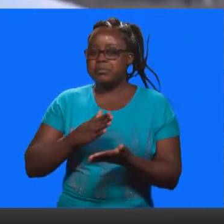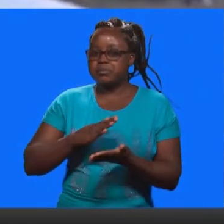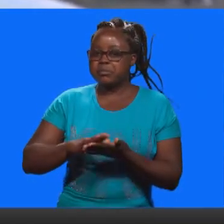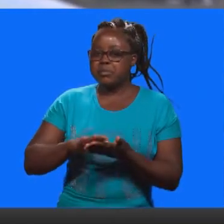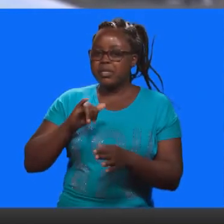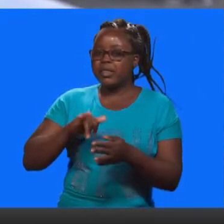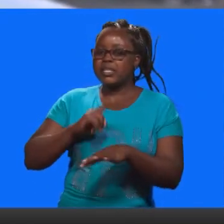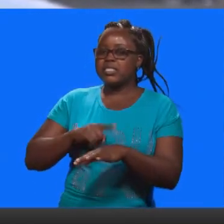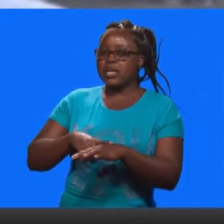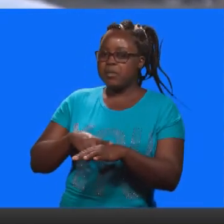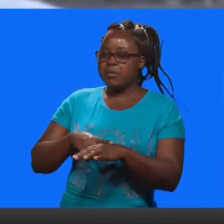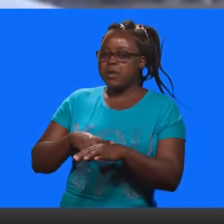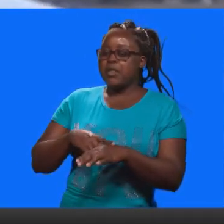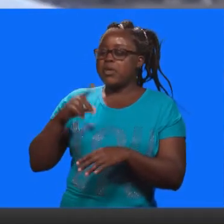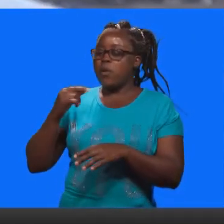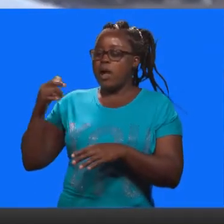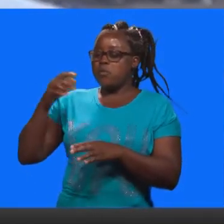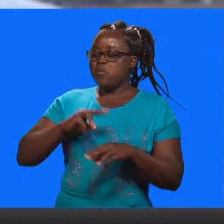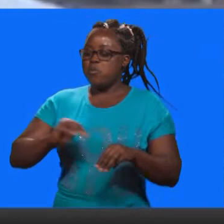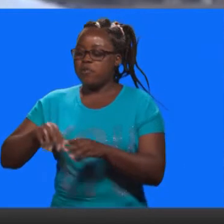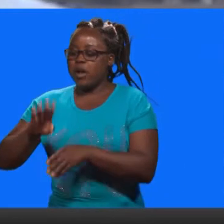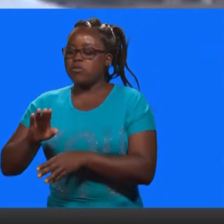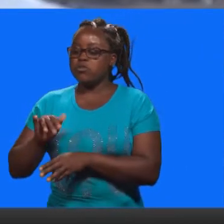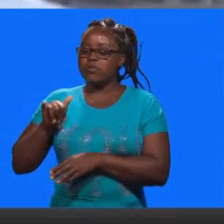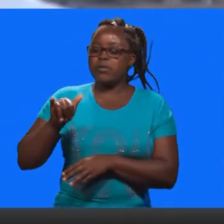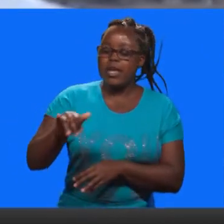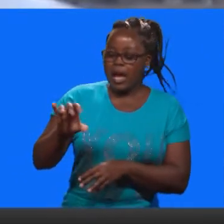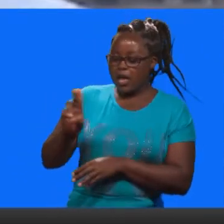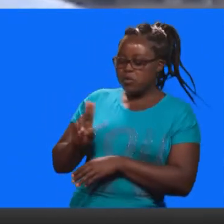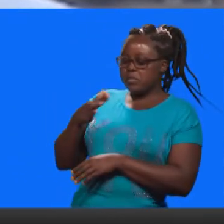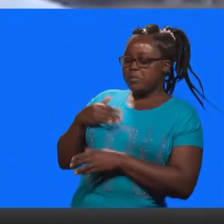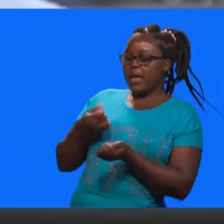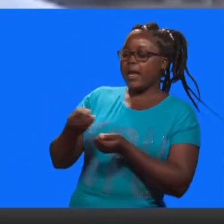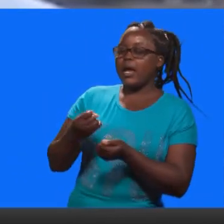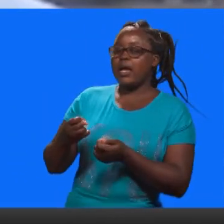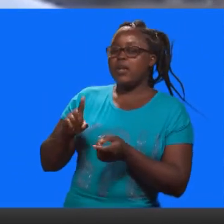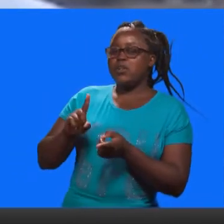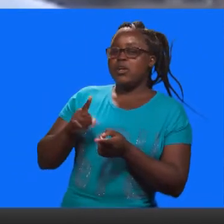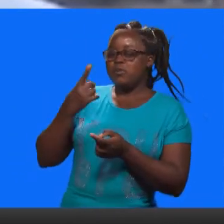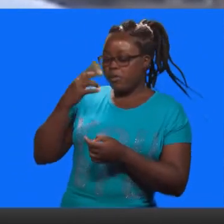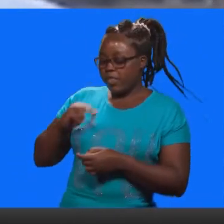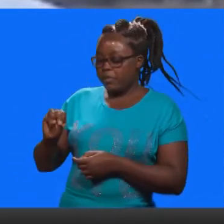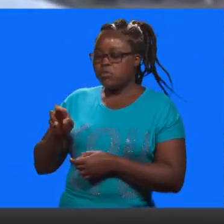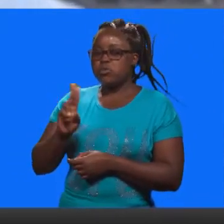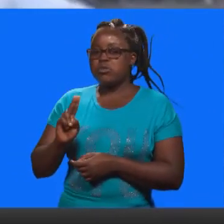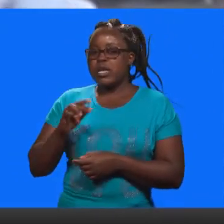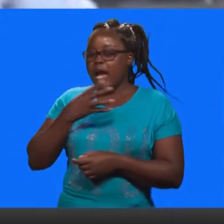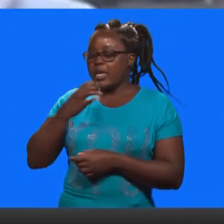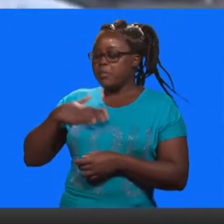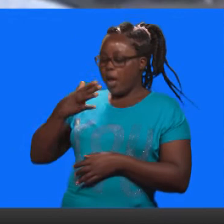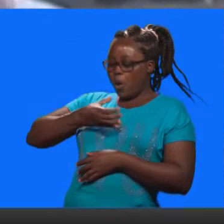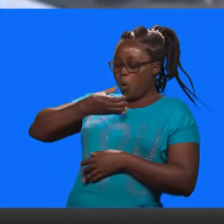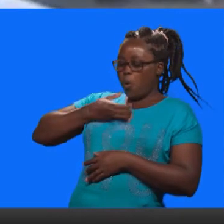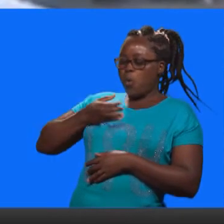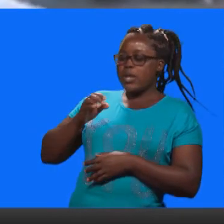from the helicopter, it's actually my car that brought them to the venue. And it is my same car that took them to the helicopter. And my own car was